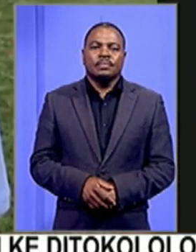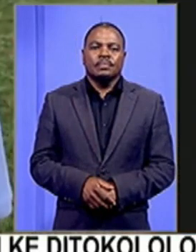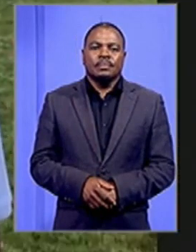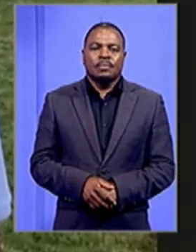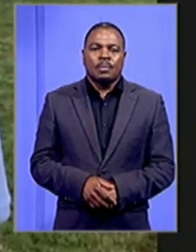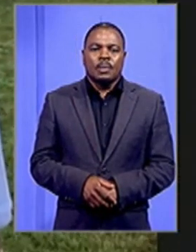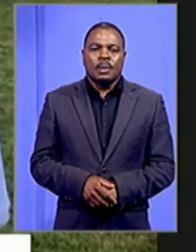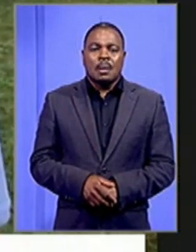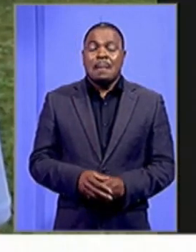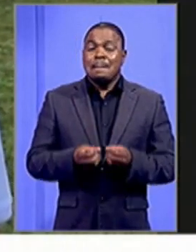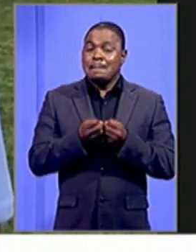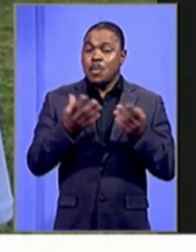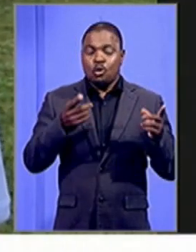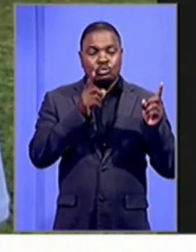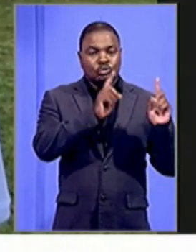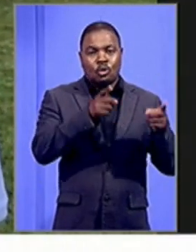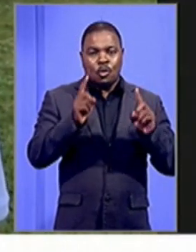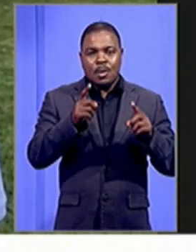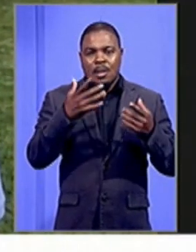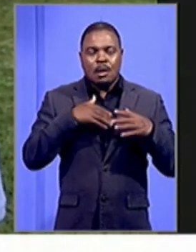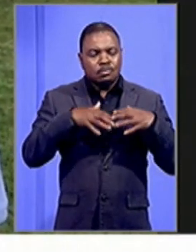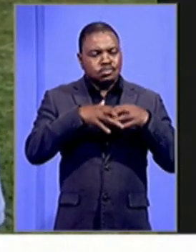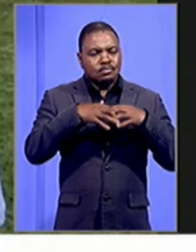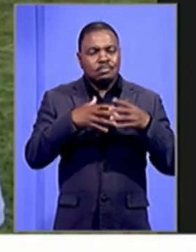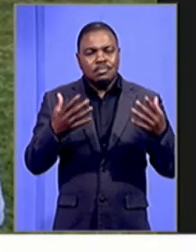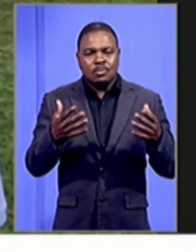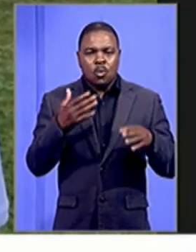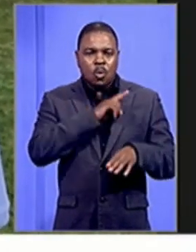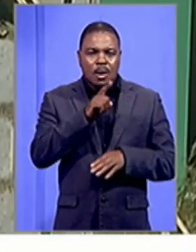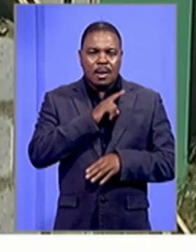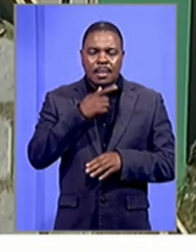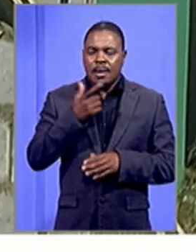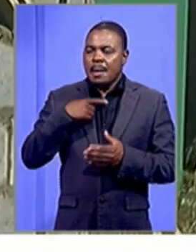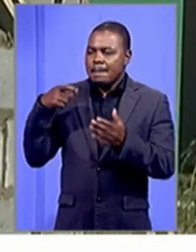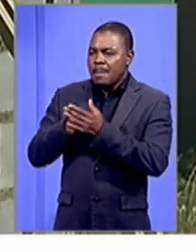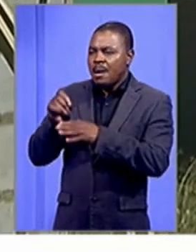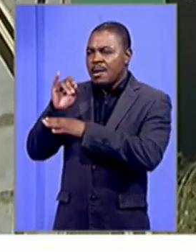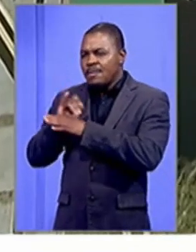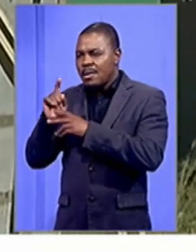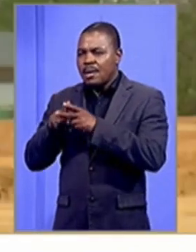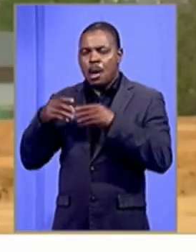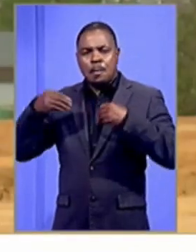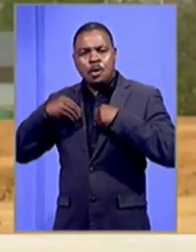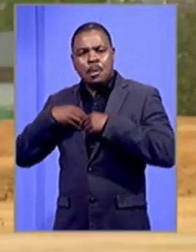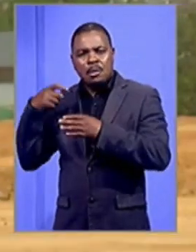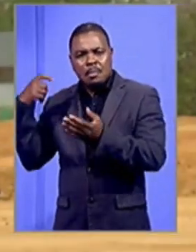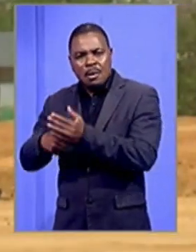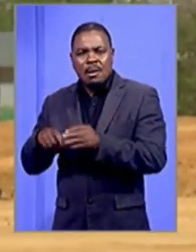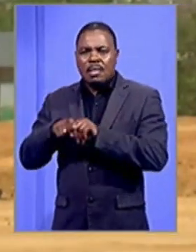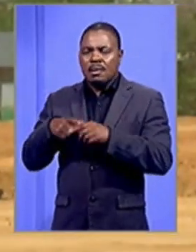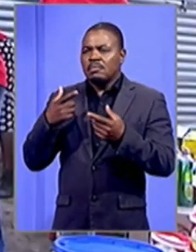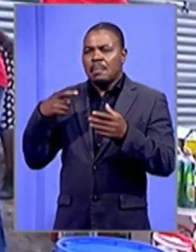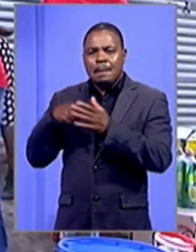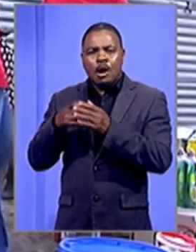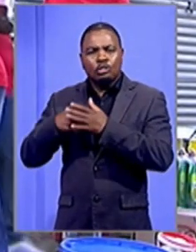We are seeing more stokvels banding together in order to buy investments, buy property, buy franchise stores,